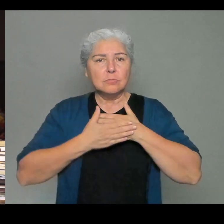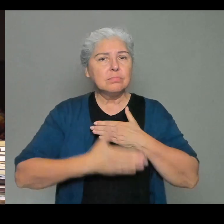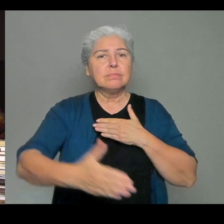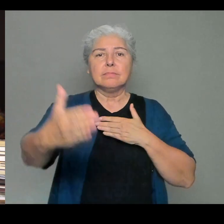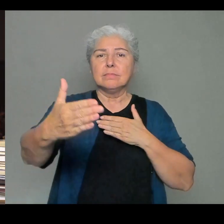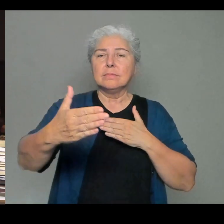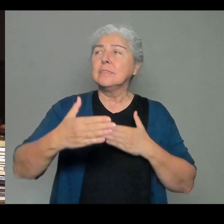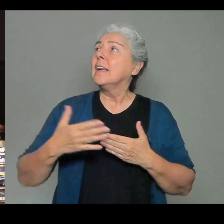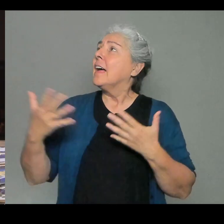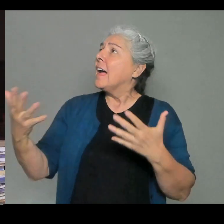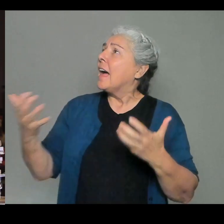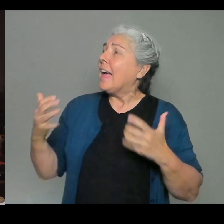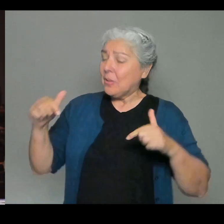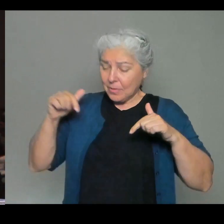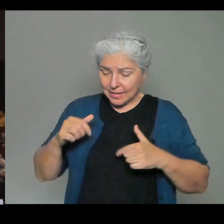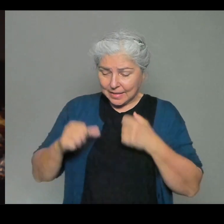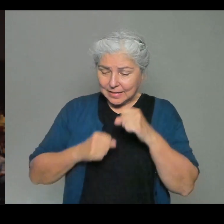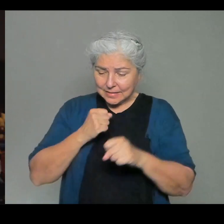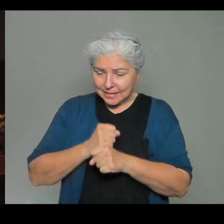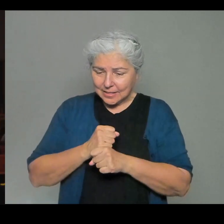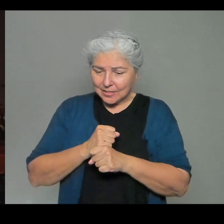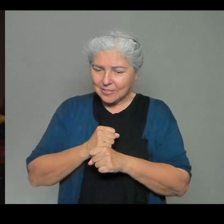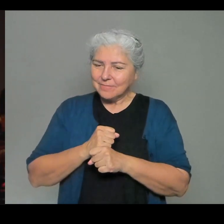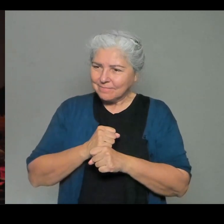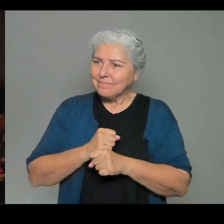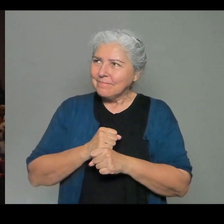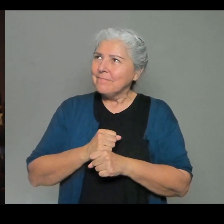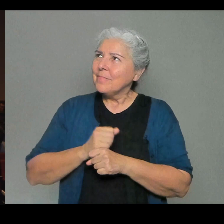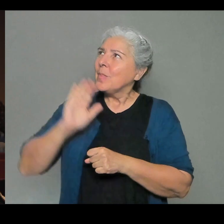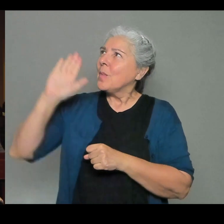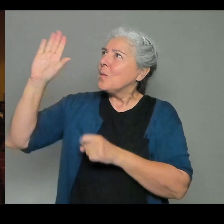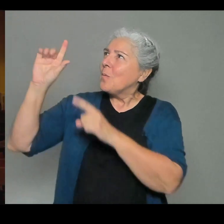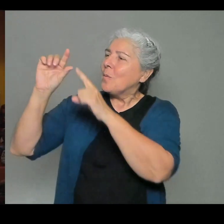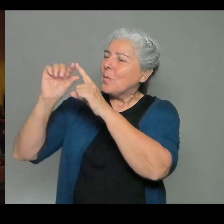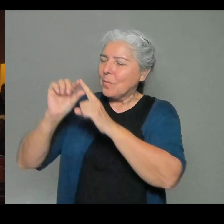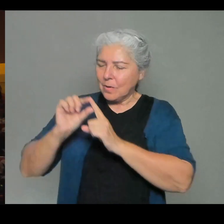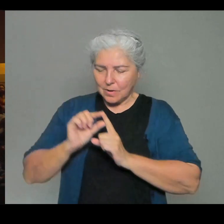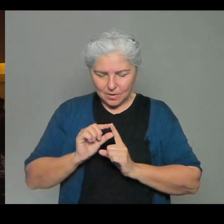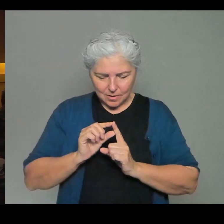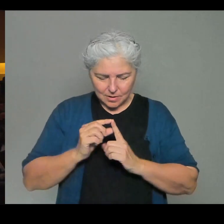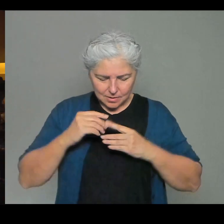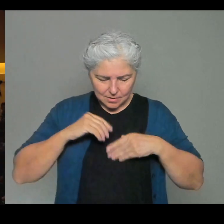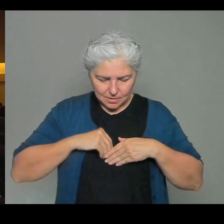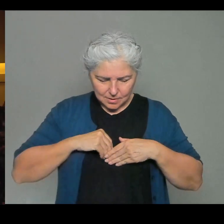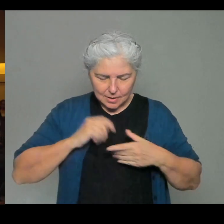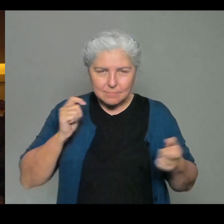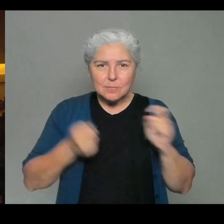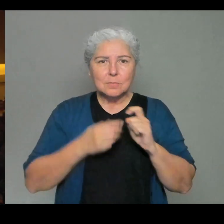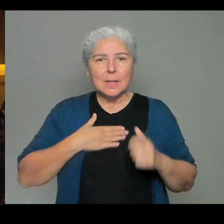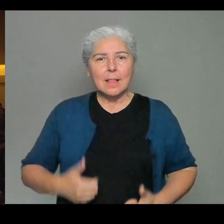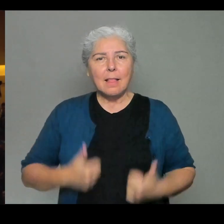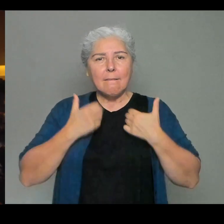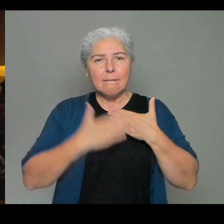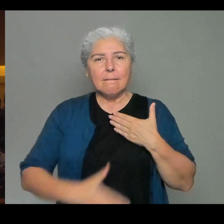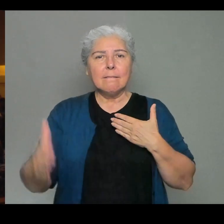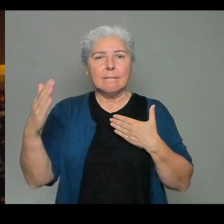my life. I want this year to be the year that the Word changed my